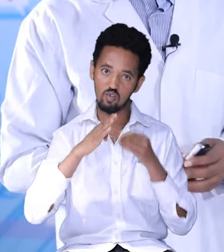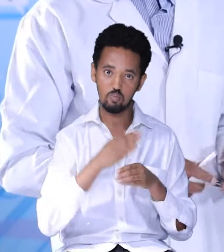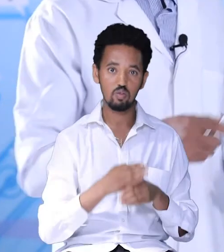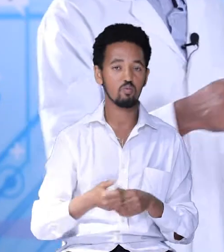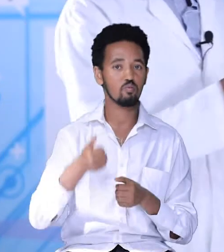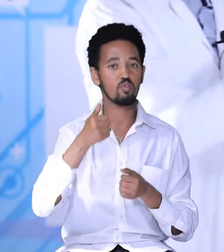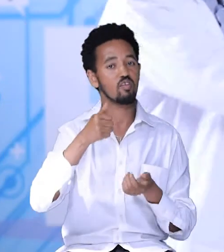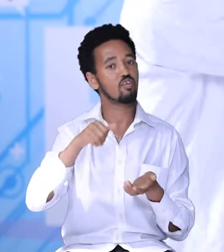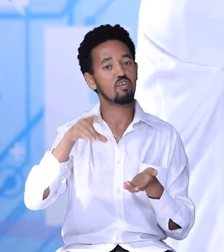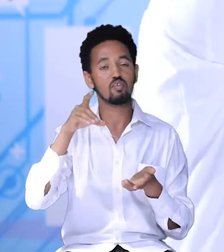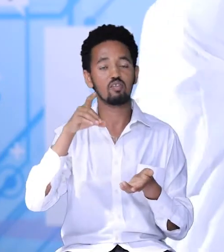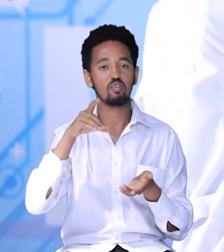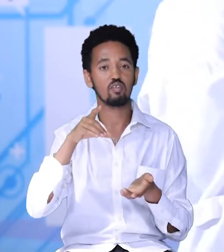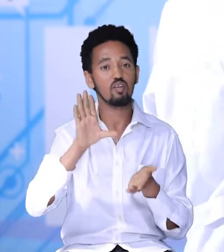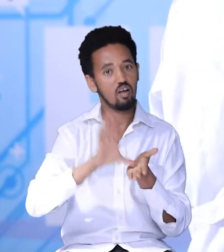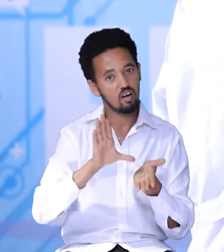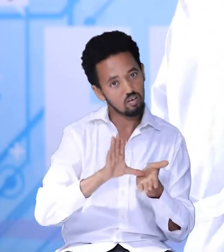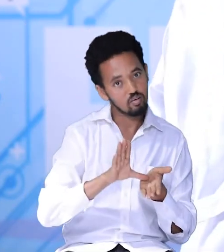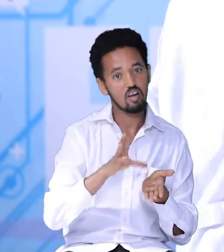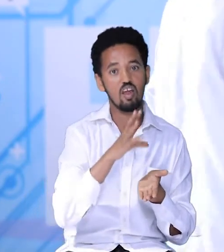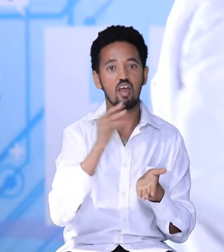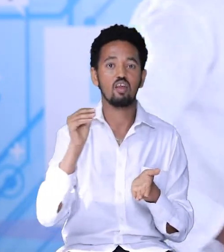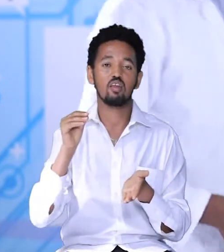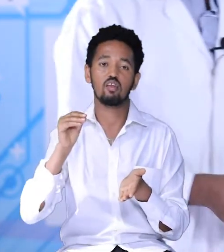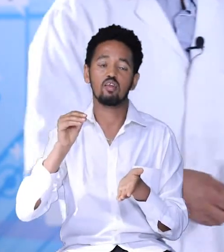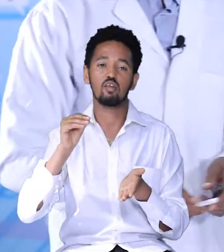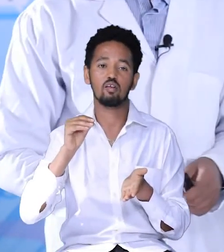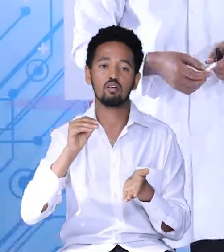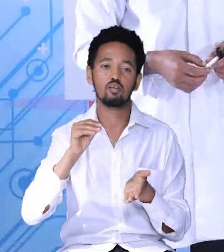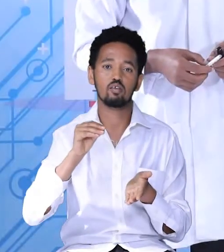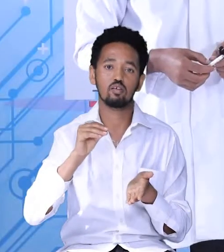urban and rural in Ethiopia.